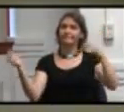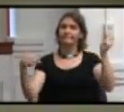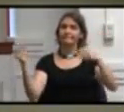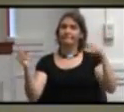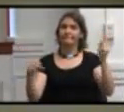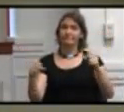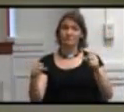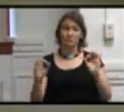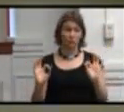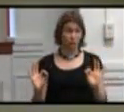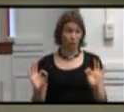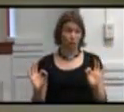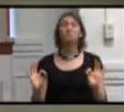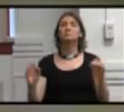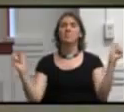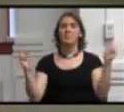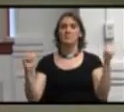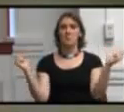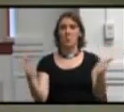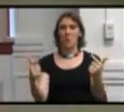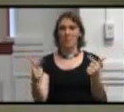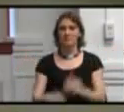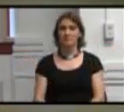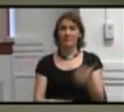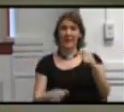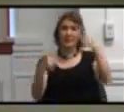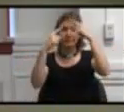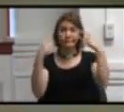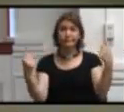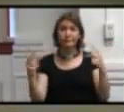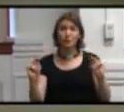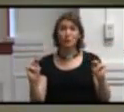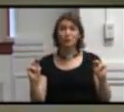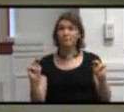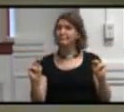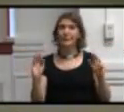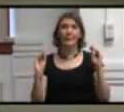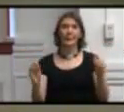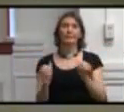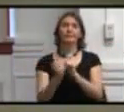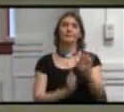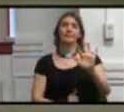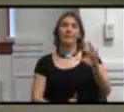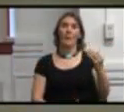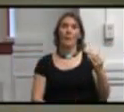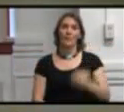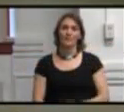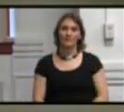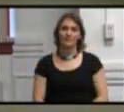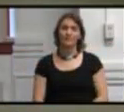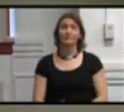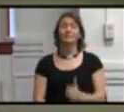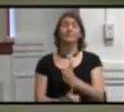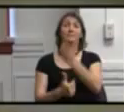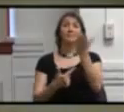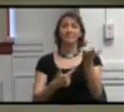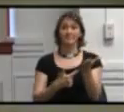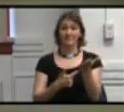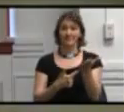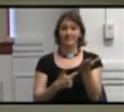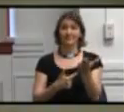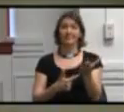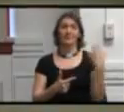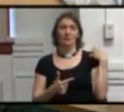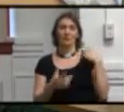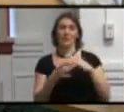1 and 3 minutes as presented, please say aye. Aye. Aye. Anybody opposed or abstaining? That carries 5-0. The next matter on the agenda is